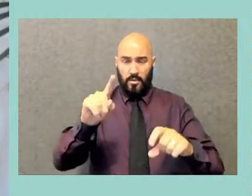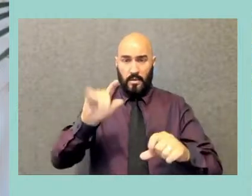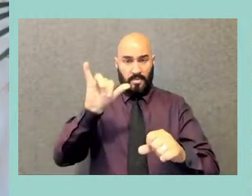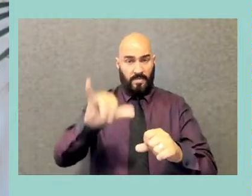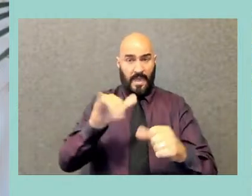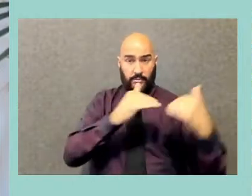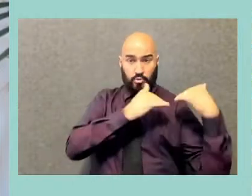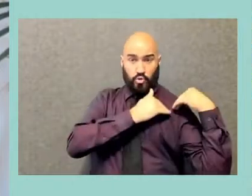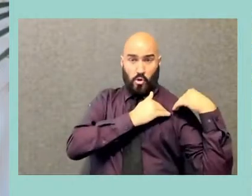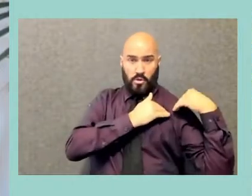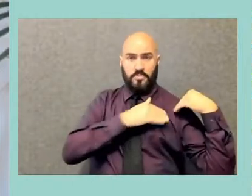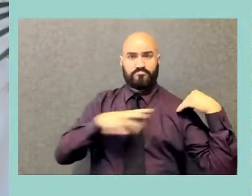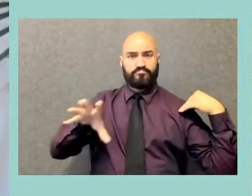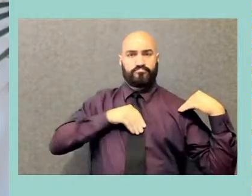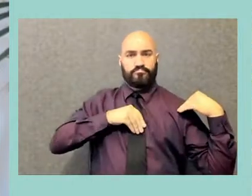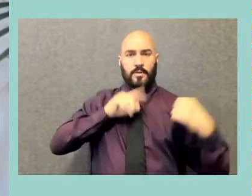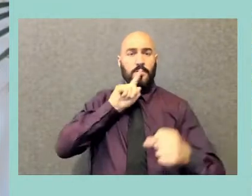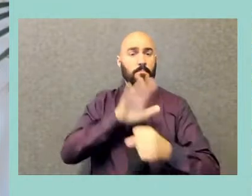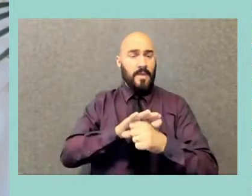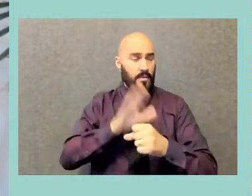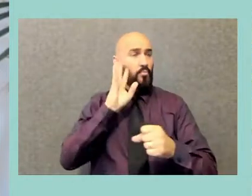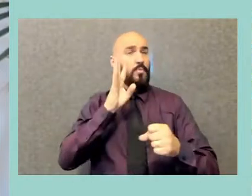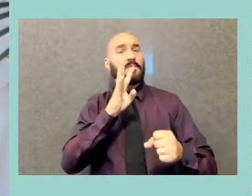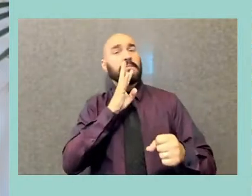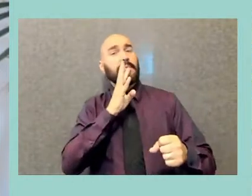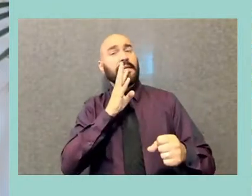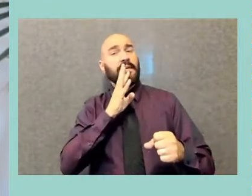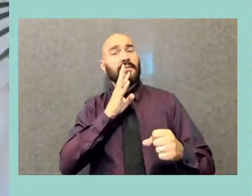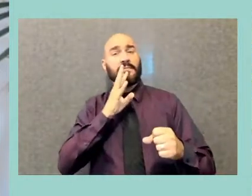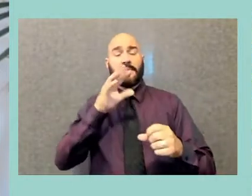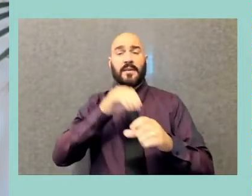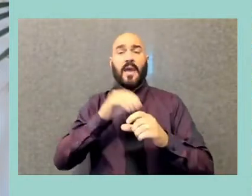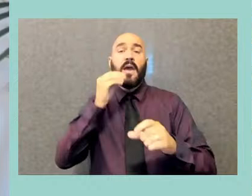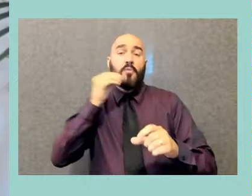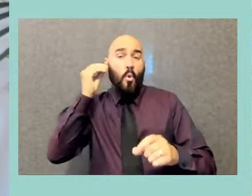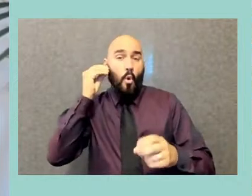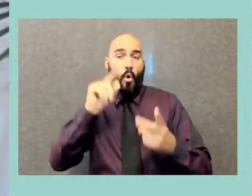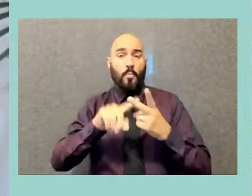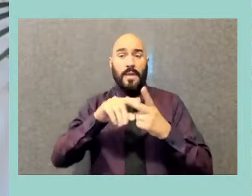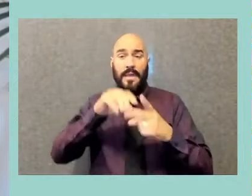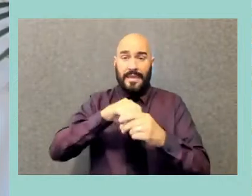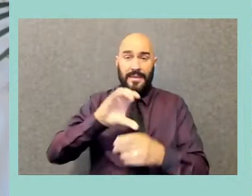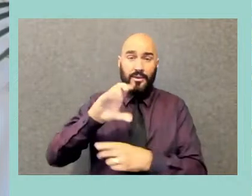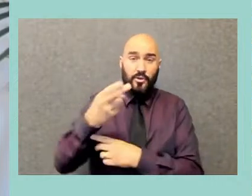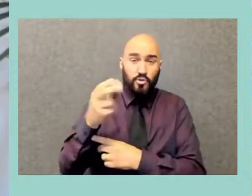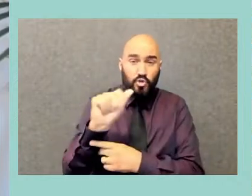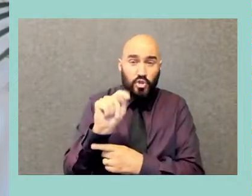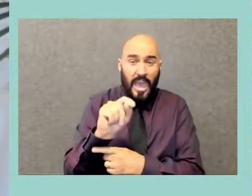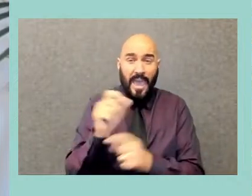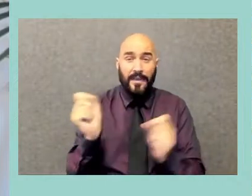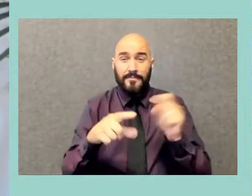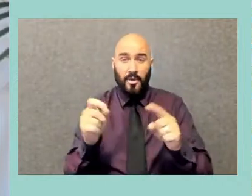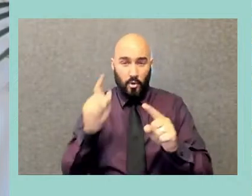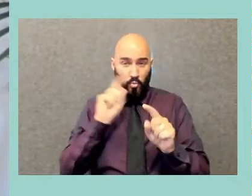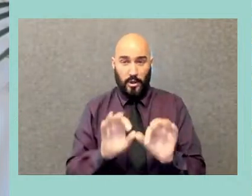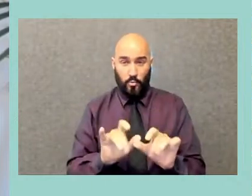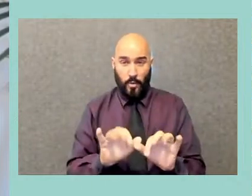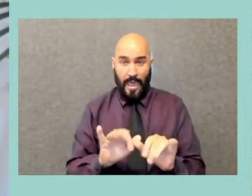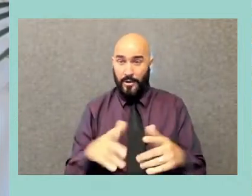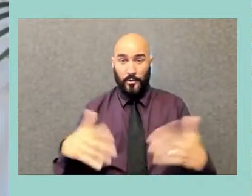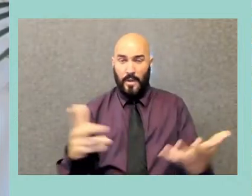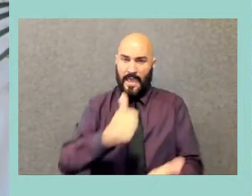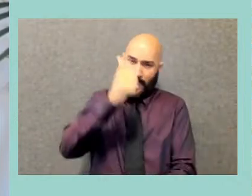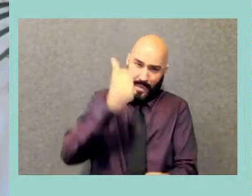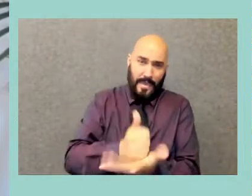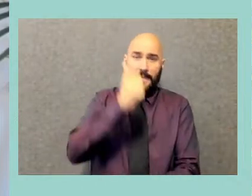at home and write in the chat an amen, and I will, a